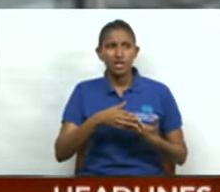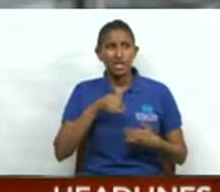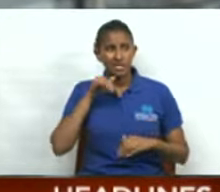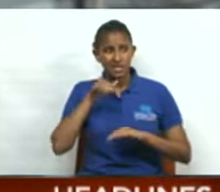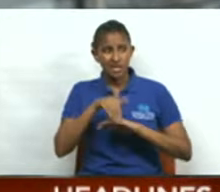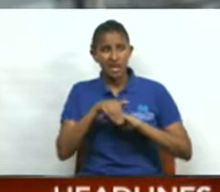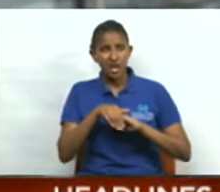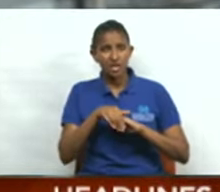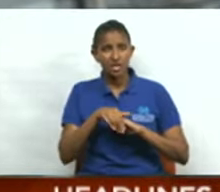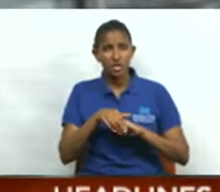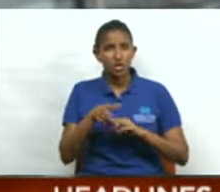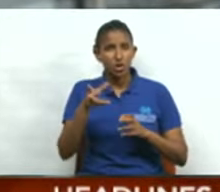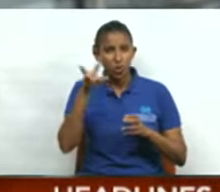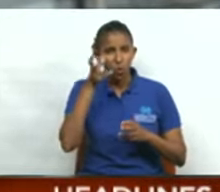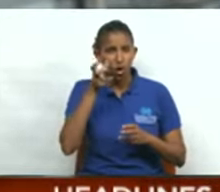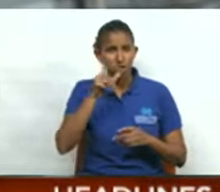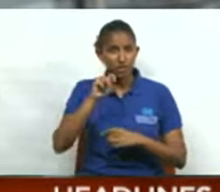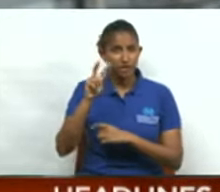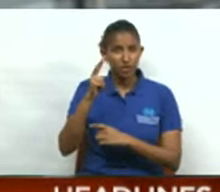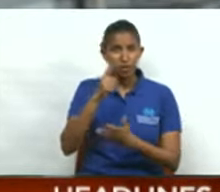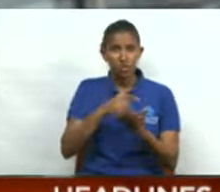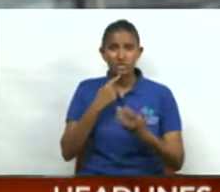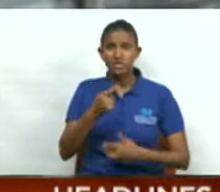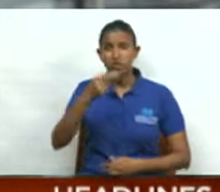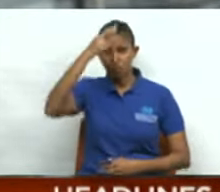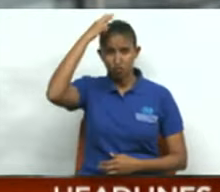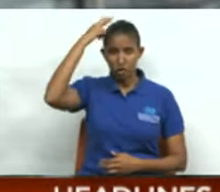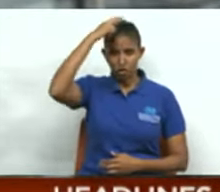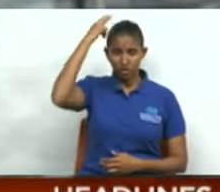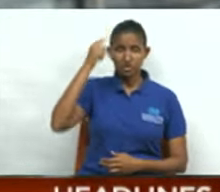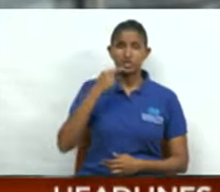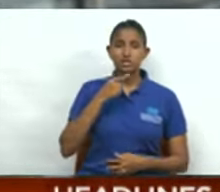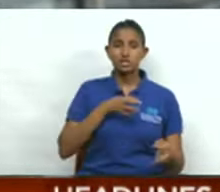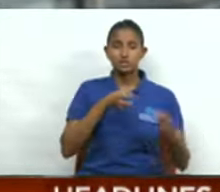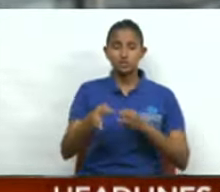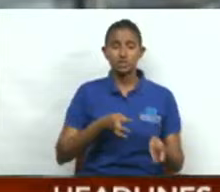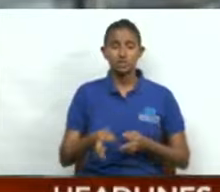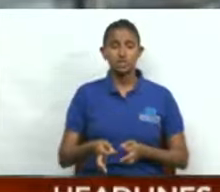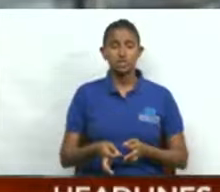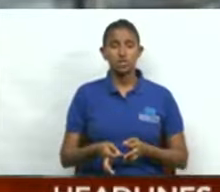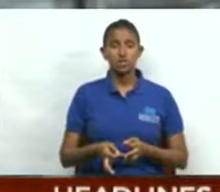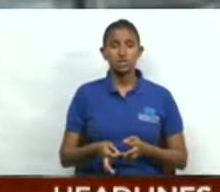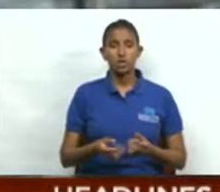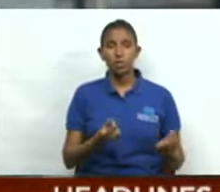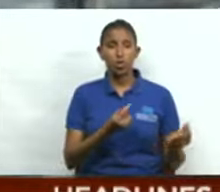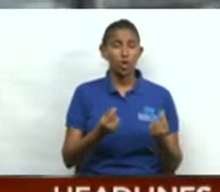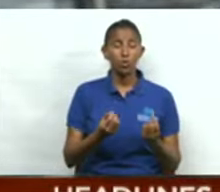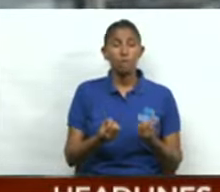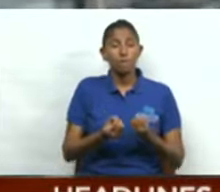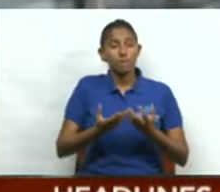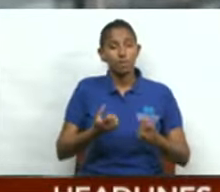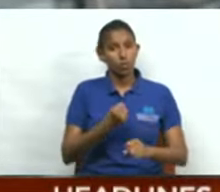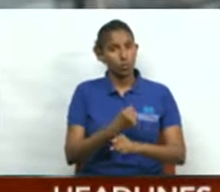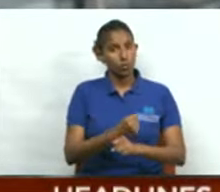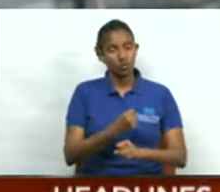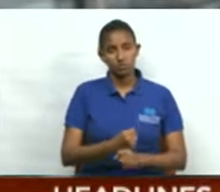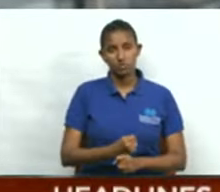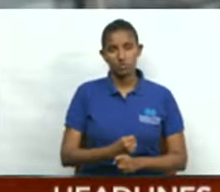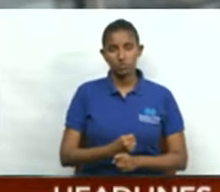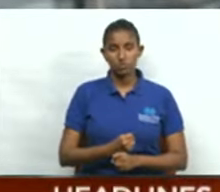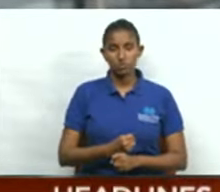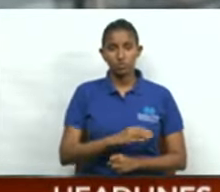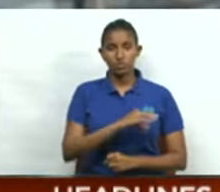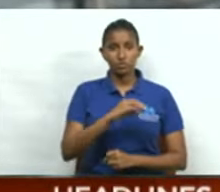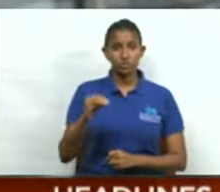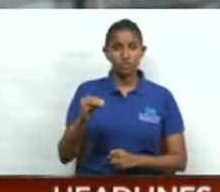television, he said they are doing a lot of work, and the